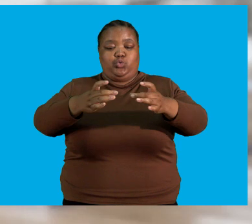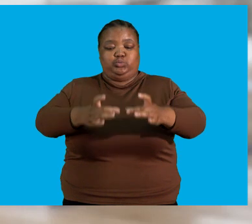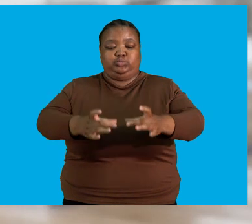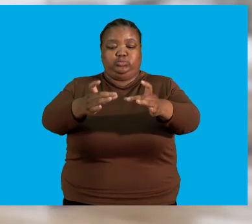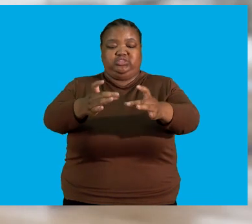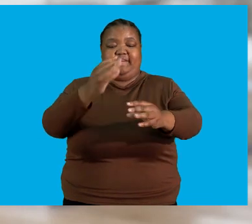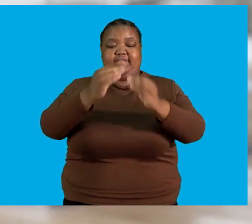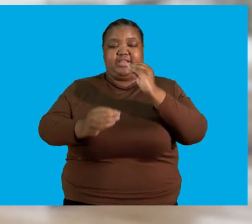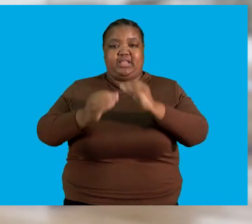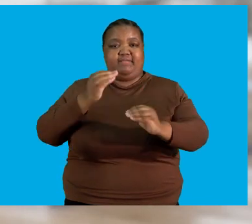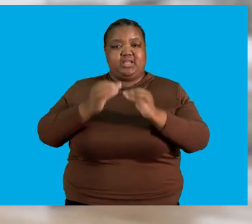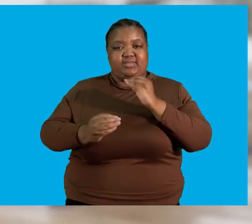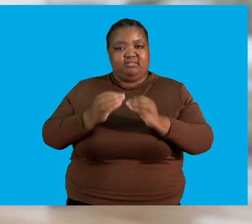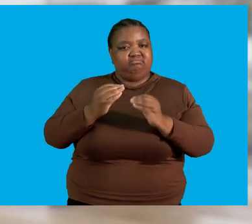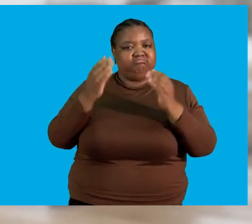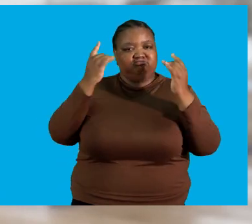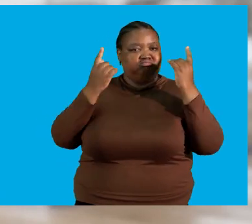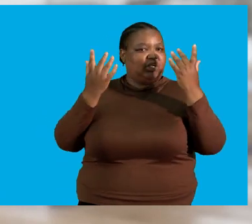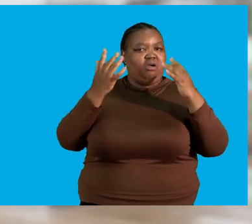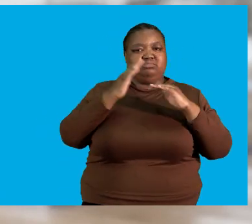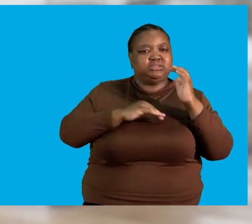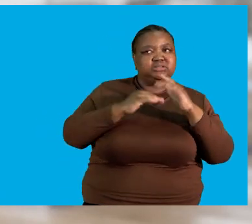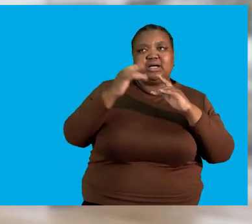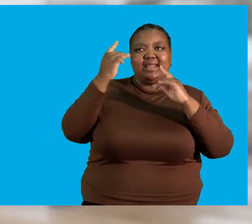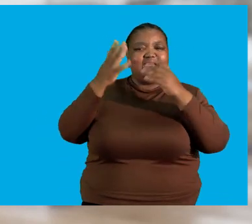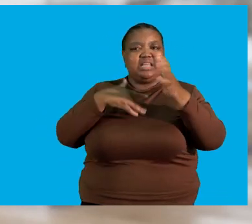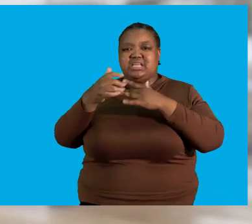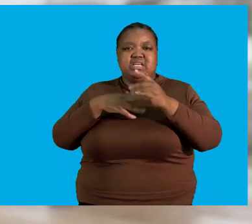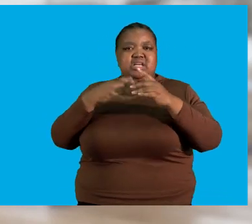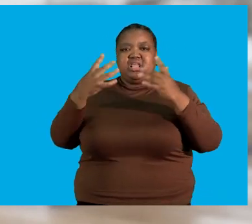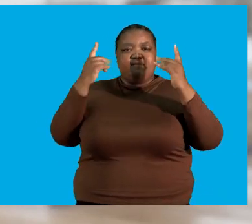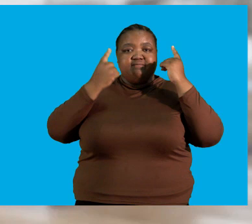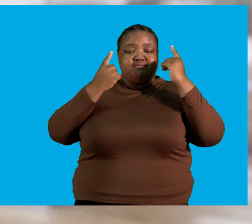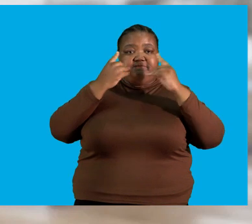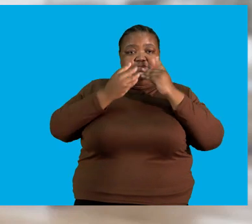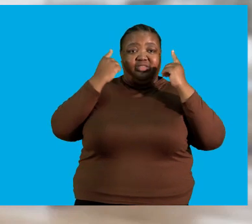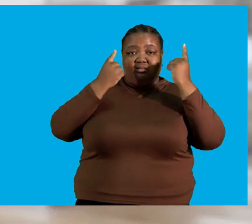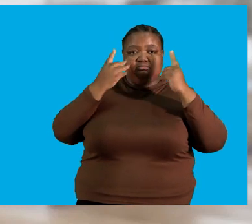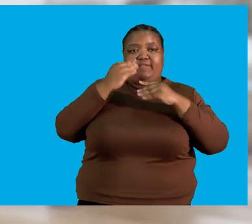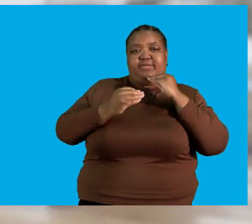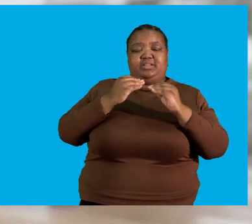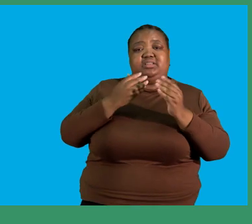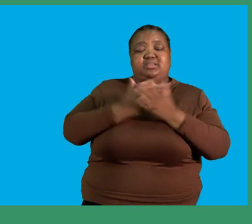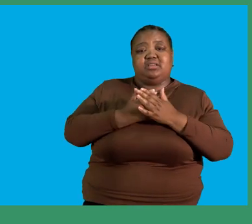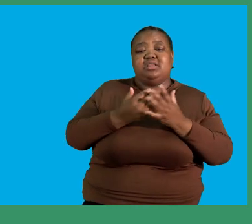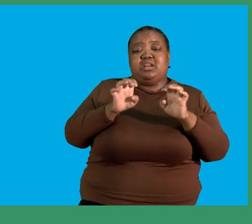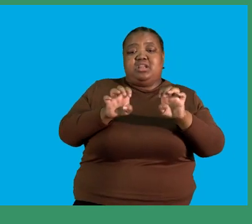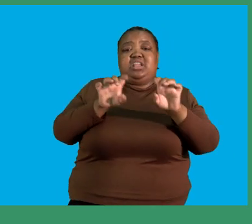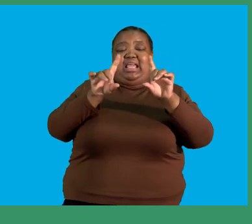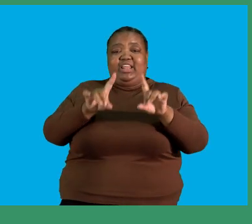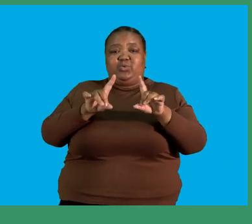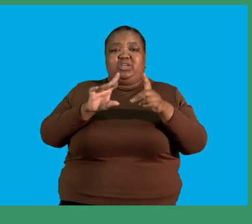the potholes on the roads or whatever infrastructure that you can think about. Then we can also improve